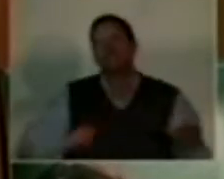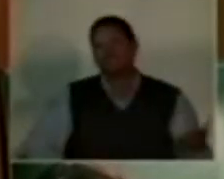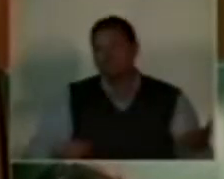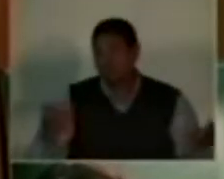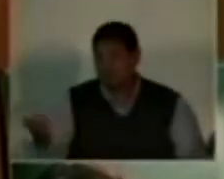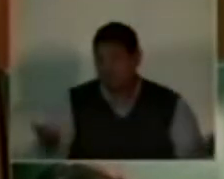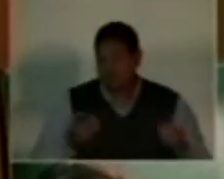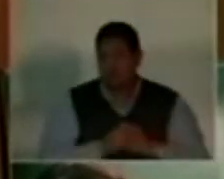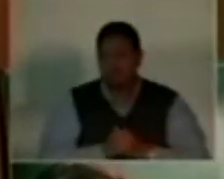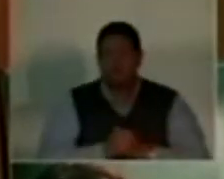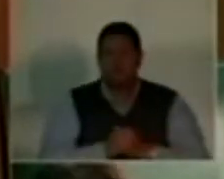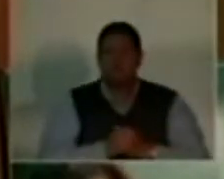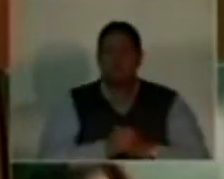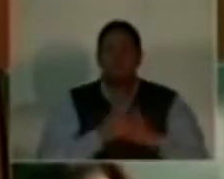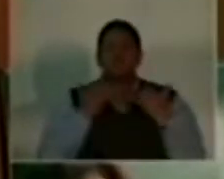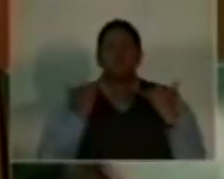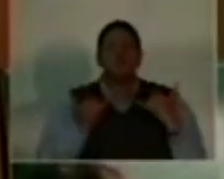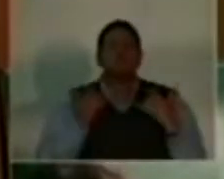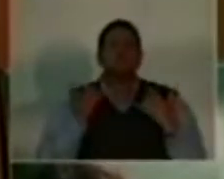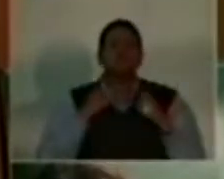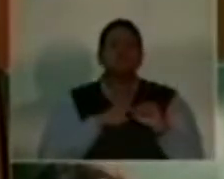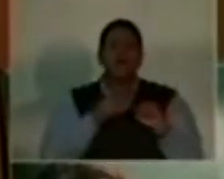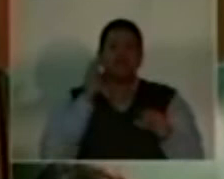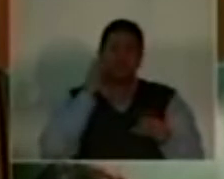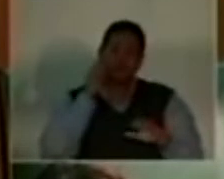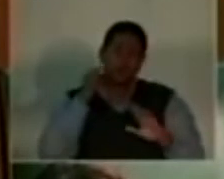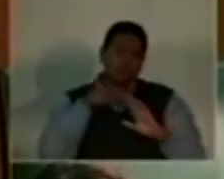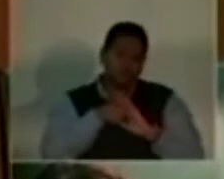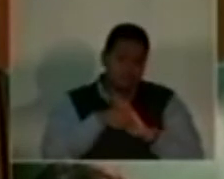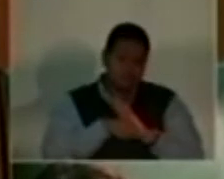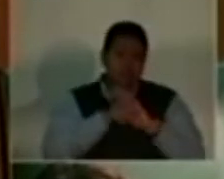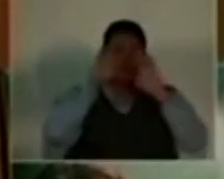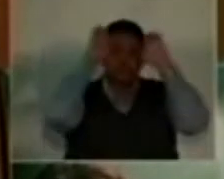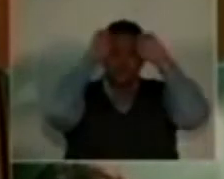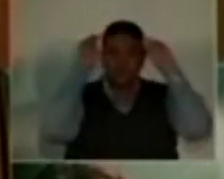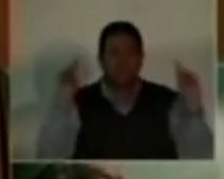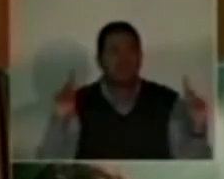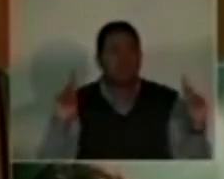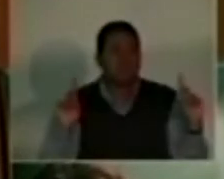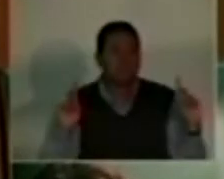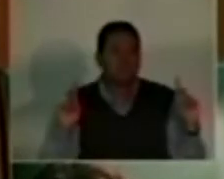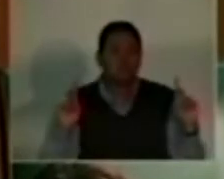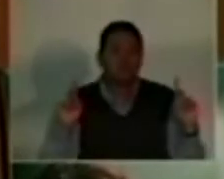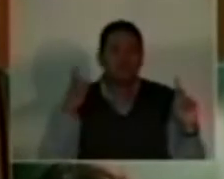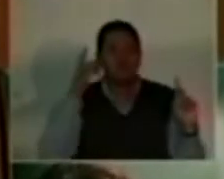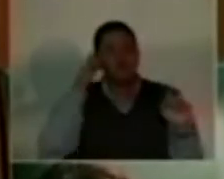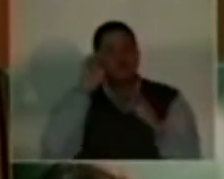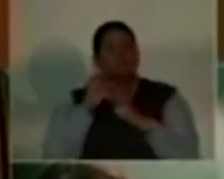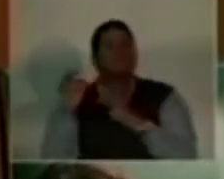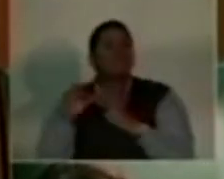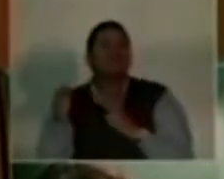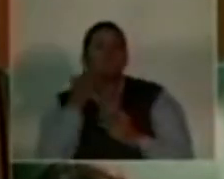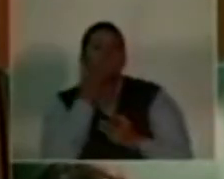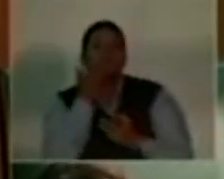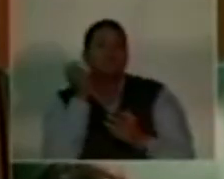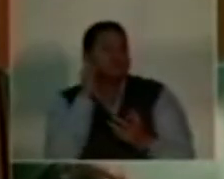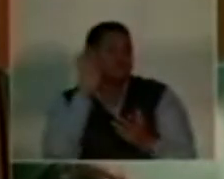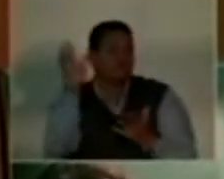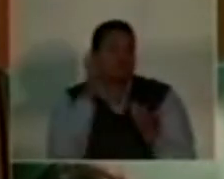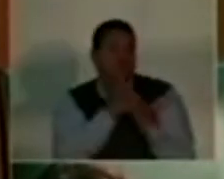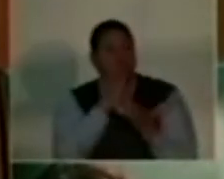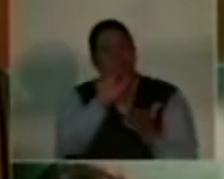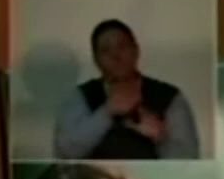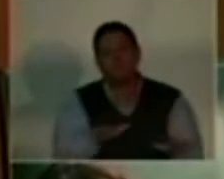So you begin now to go deeper into education in terms of selecting what is best for your